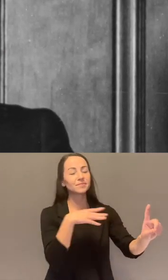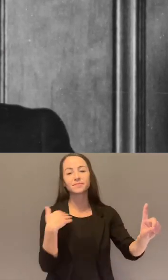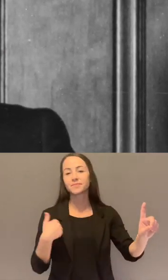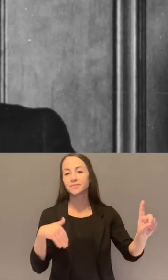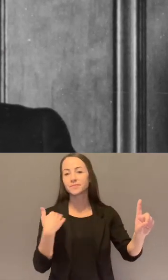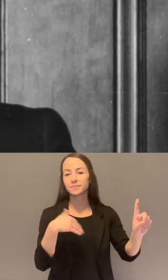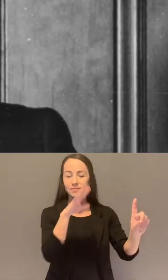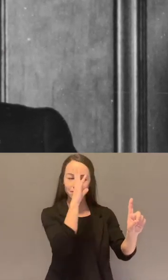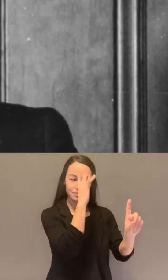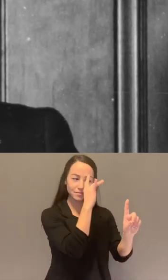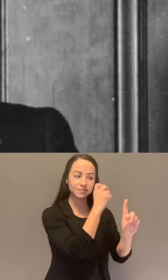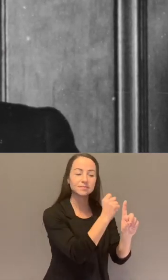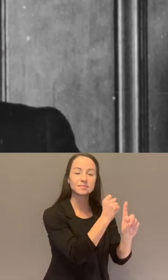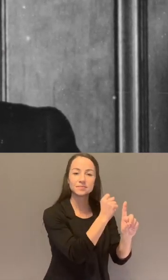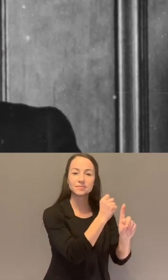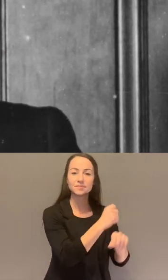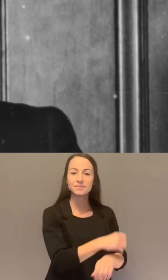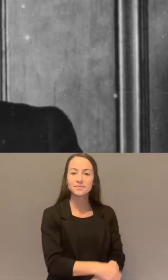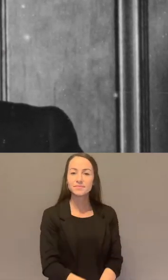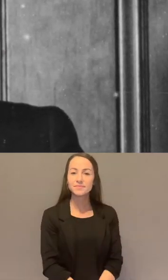I think of him as bigger than life.